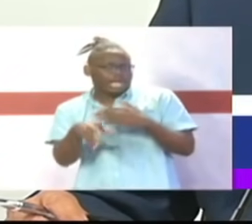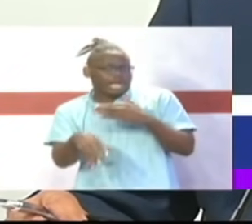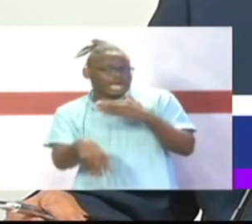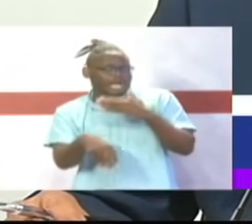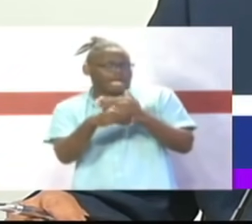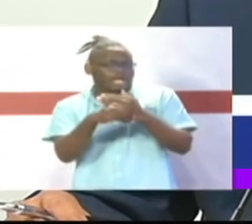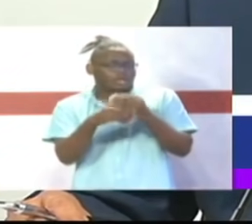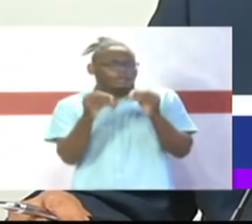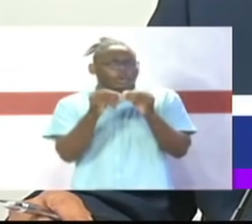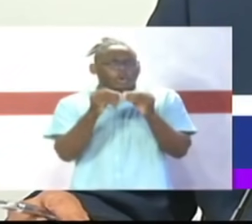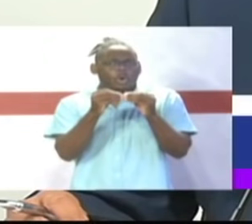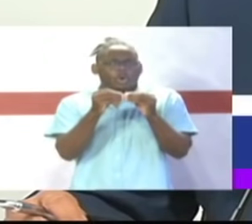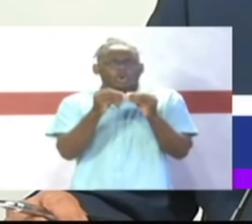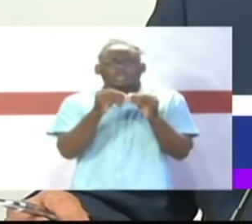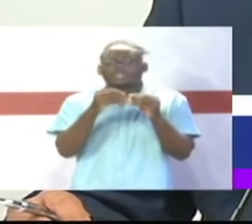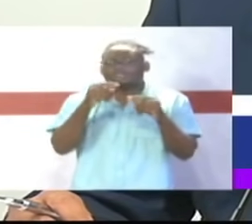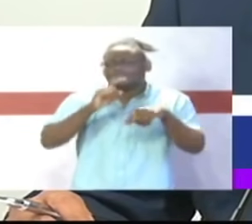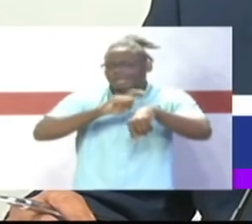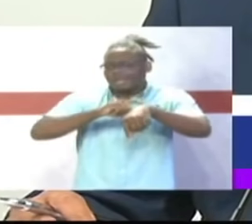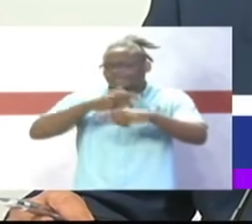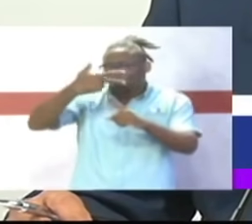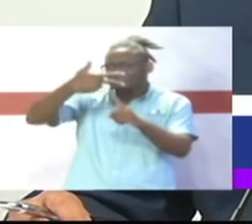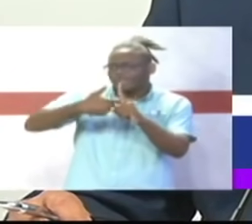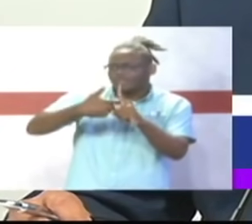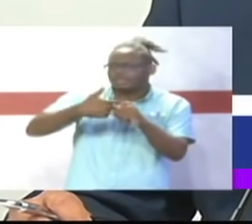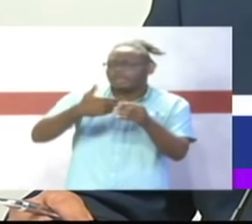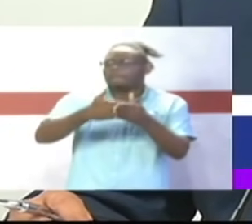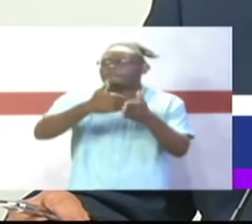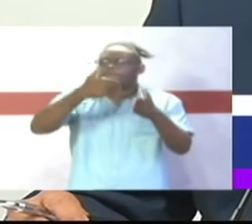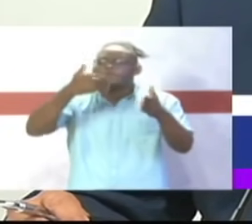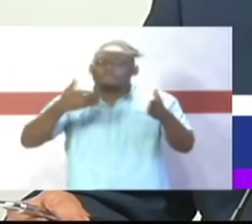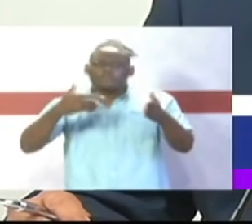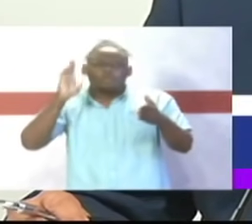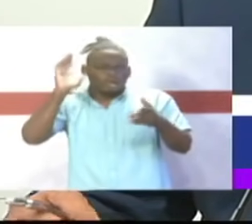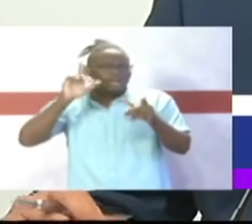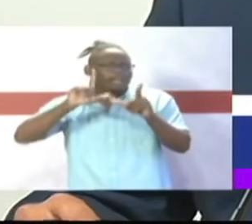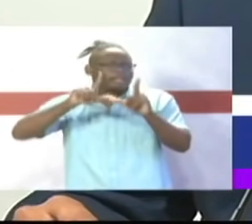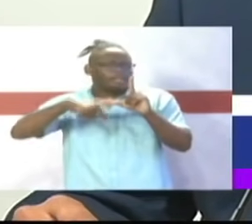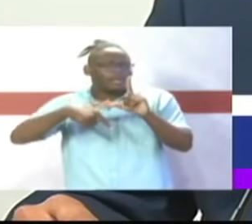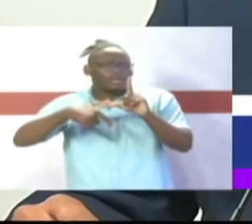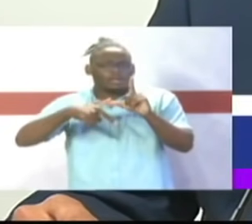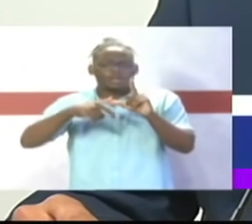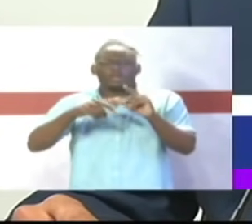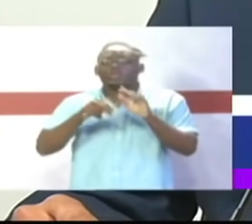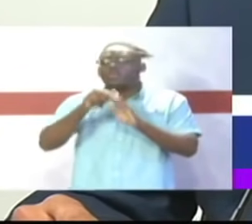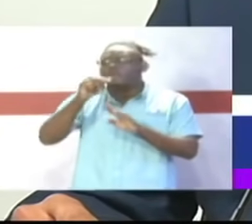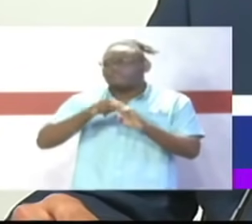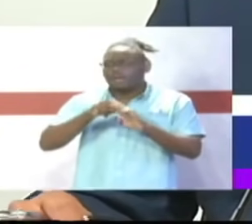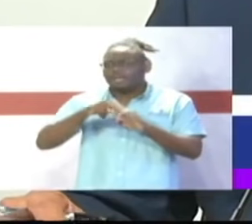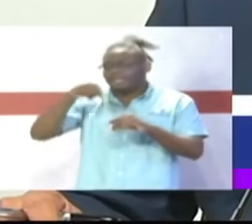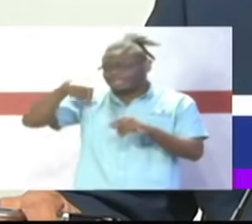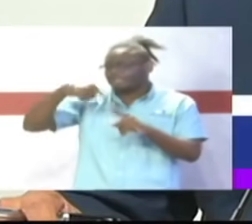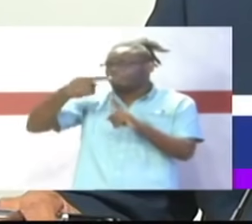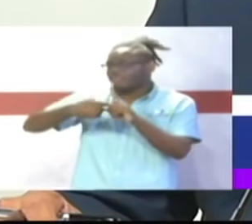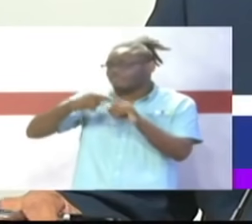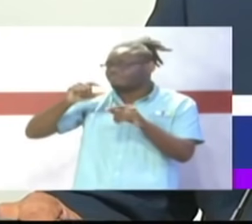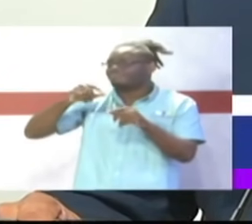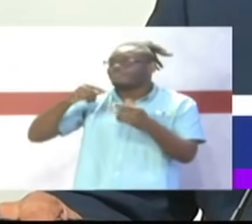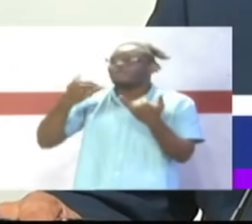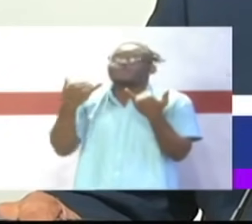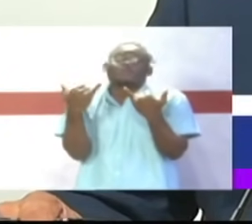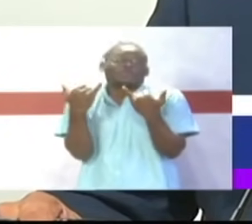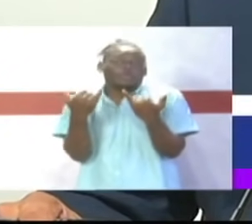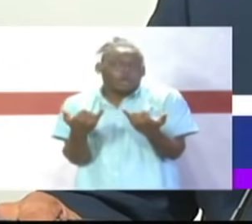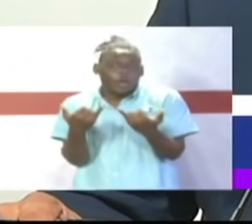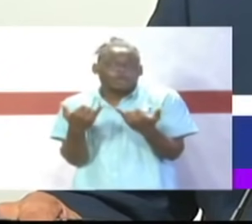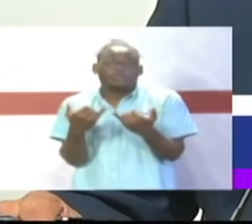shelf life of 3 months. Originally, they were going on November, which is this month. We now have them to